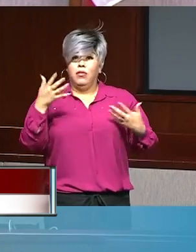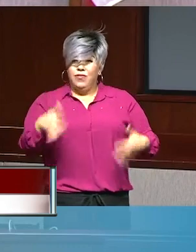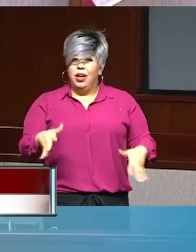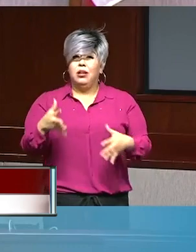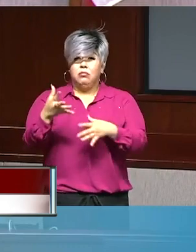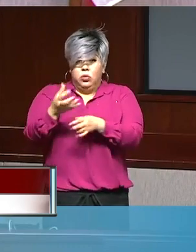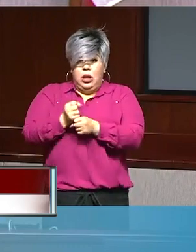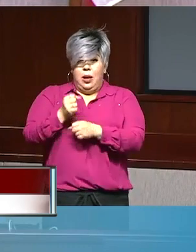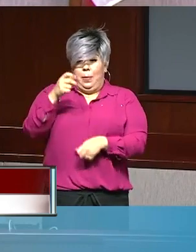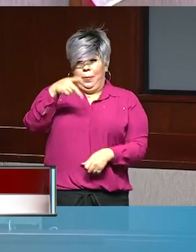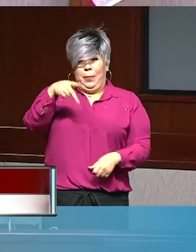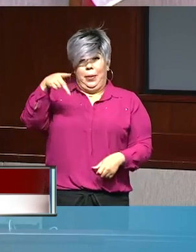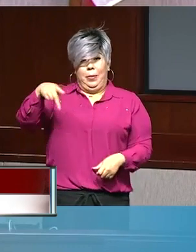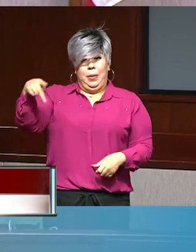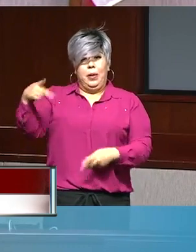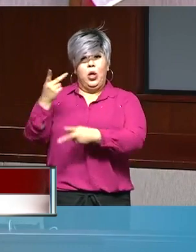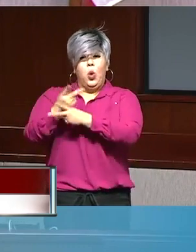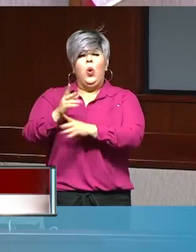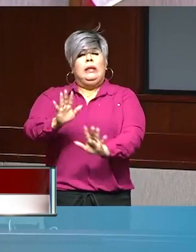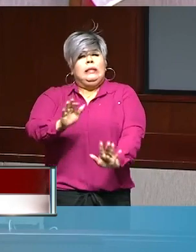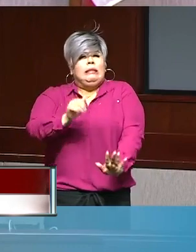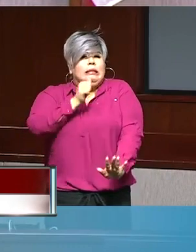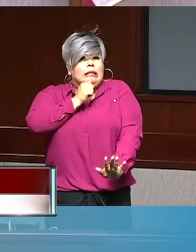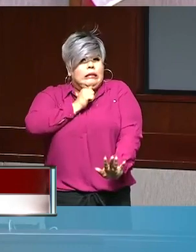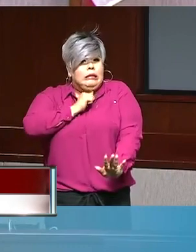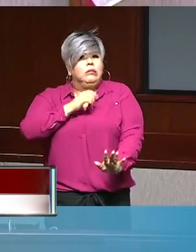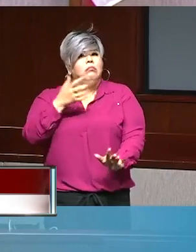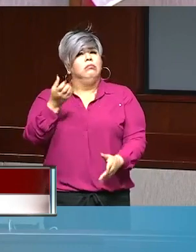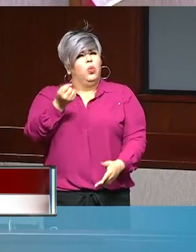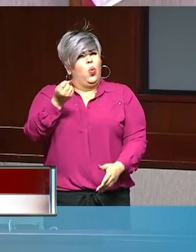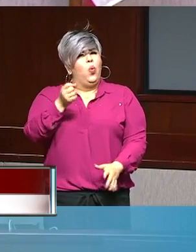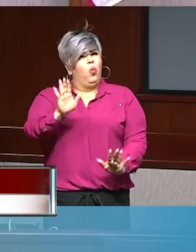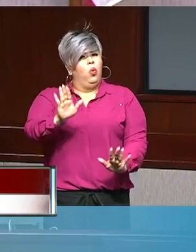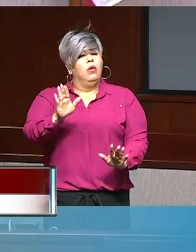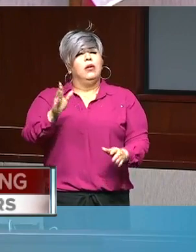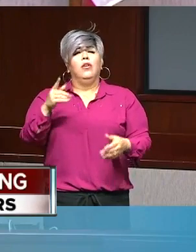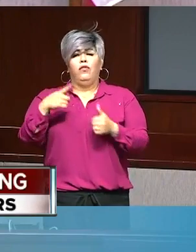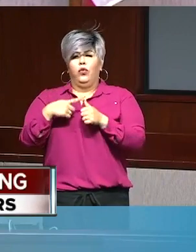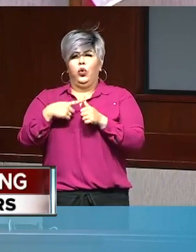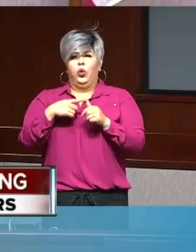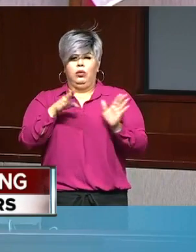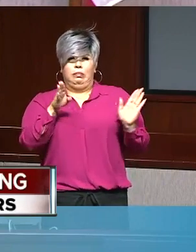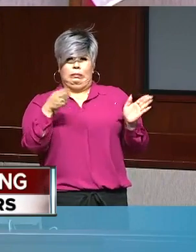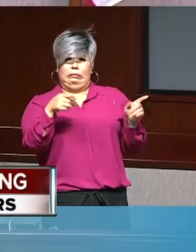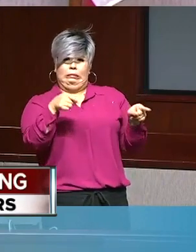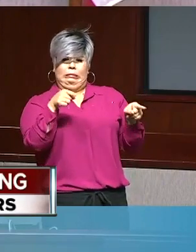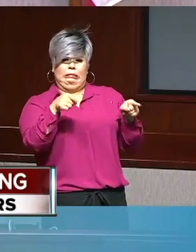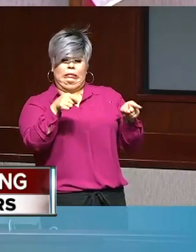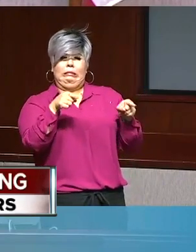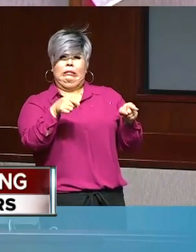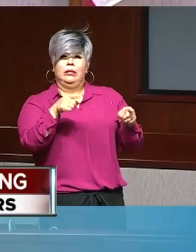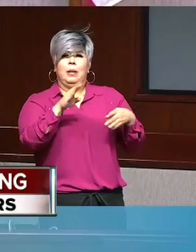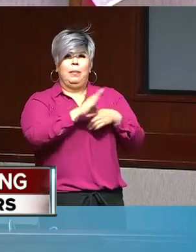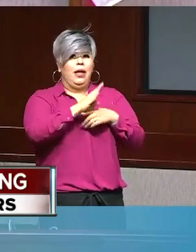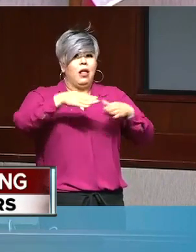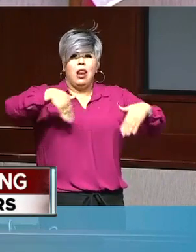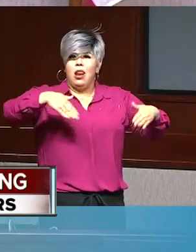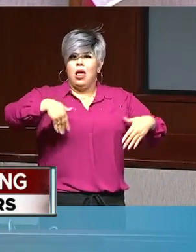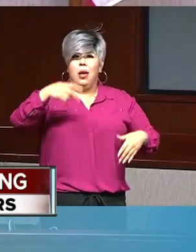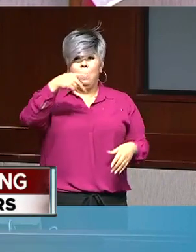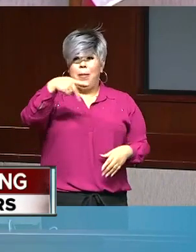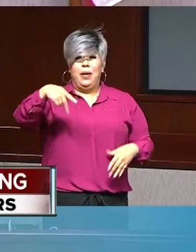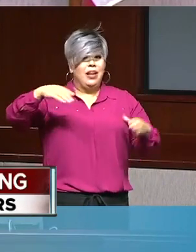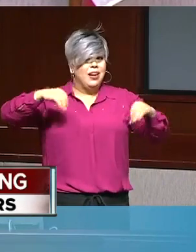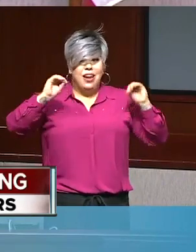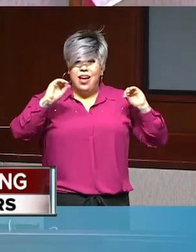PPP, hang on, be patient with us. Let us get money out to those folks, those businesses who haven't received